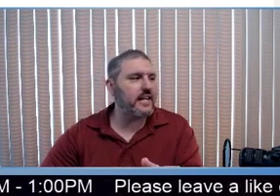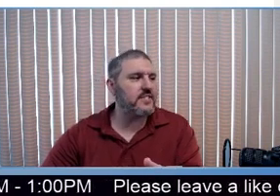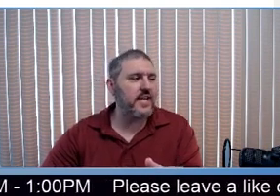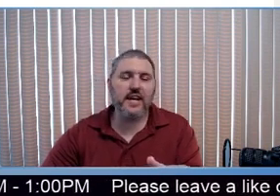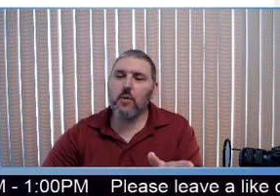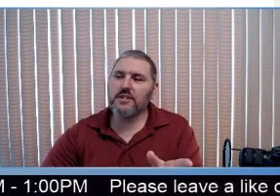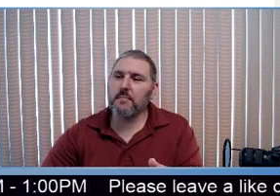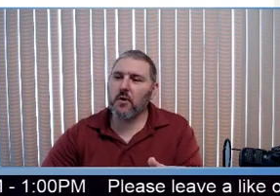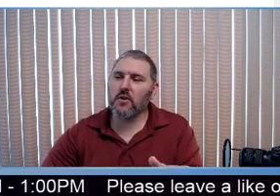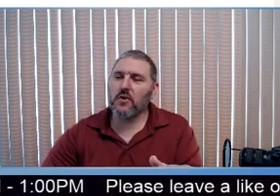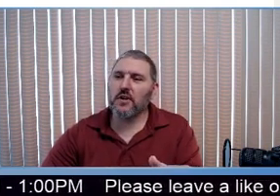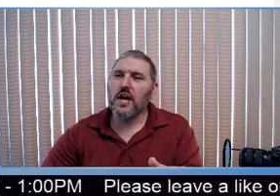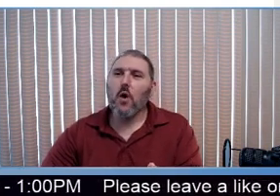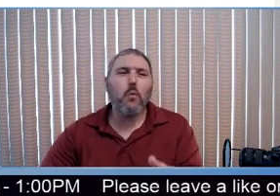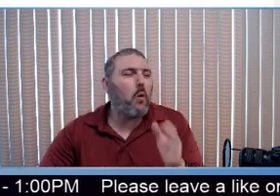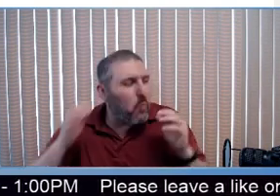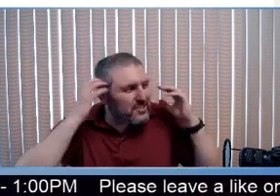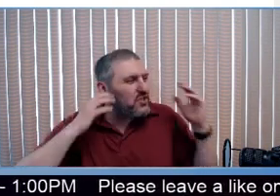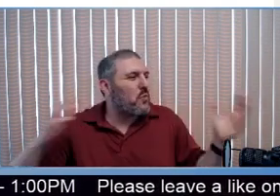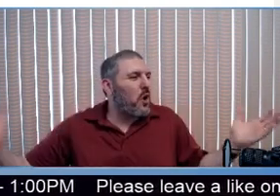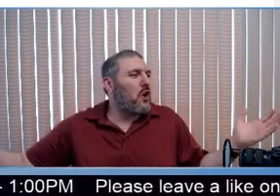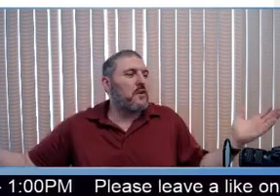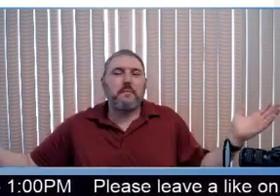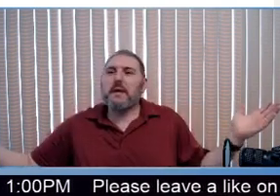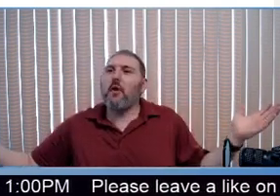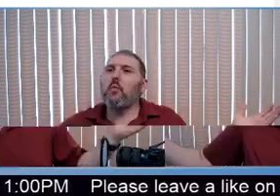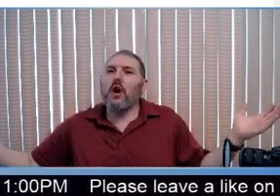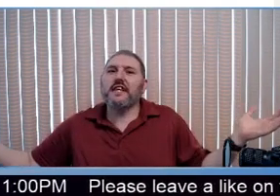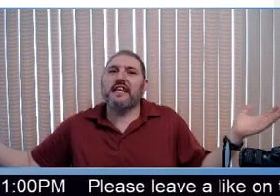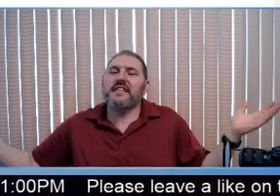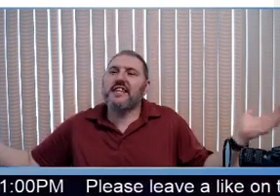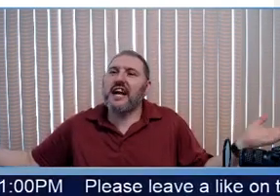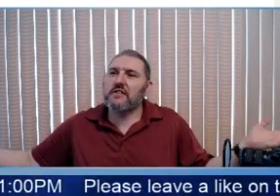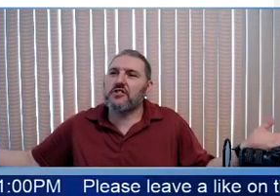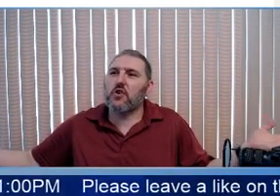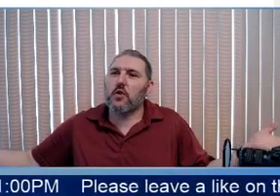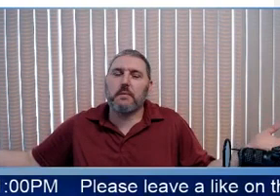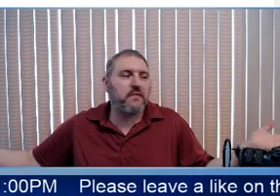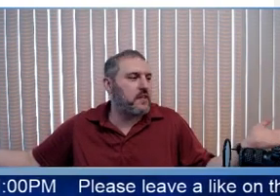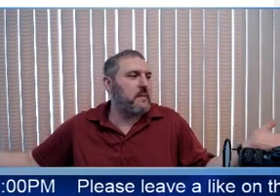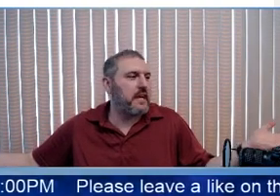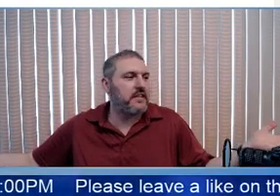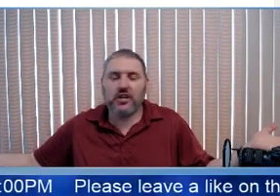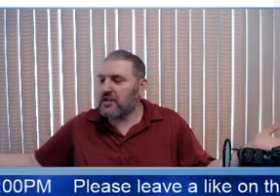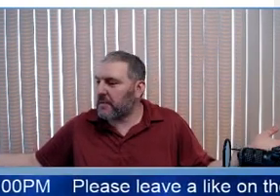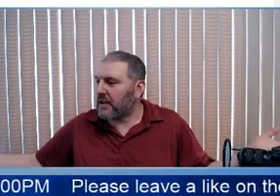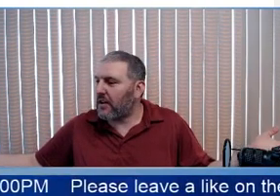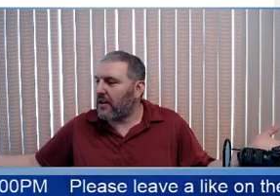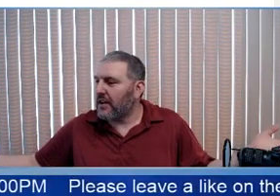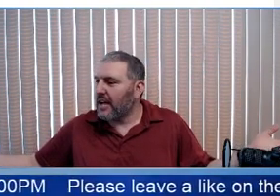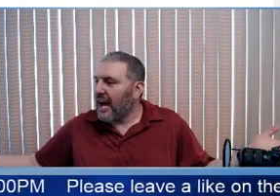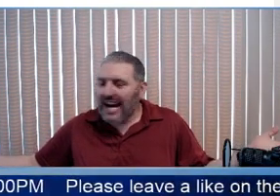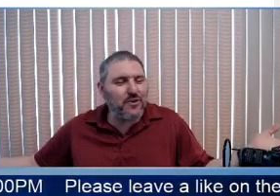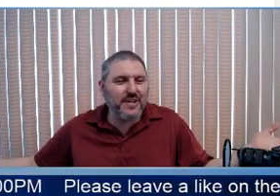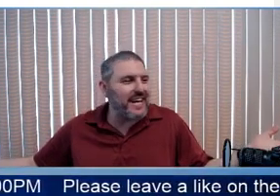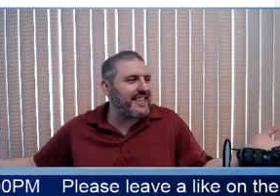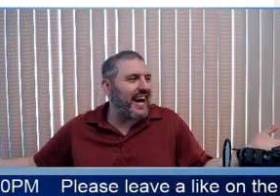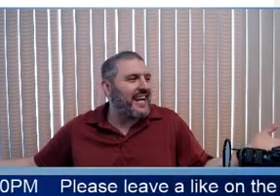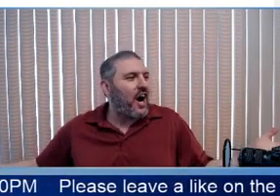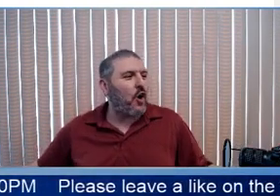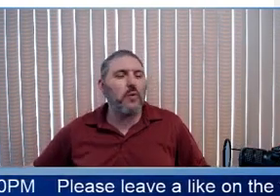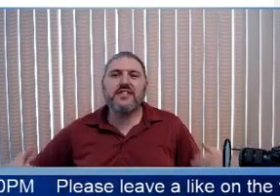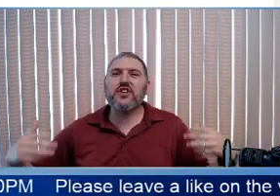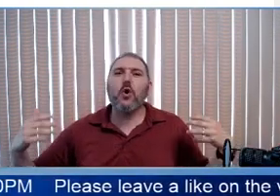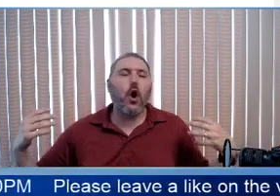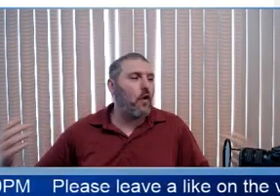Kayla, I didn't say he wasn't murdered. What's so wrong with people wanting the entire story before they make a judgment call? I don't get